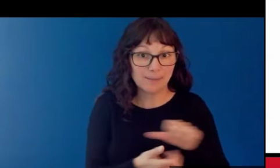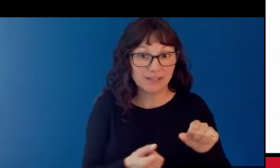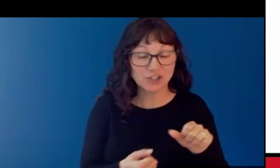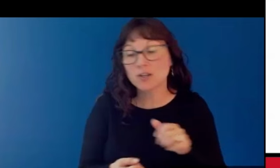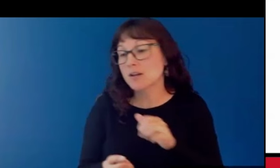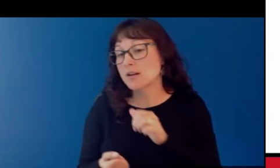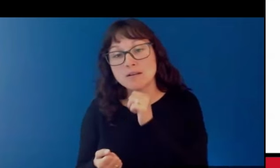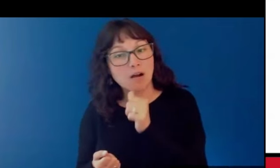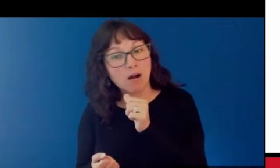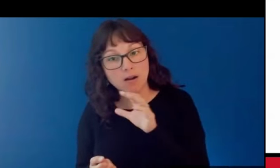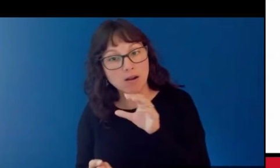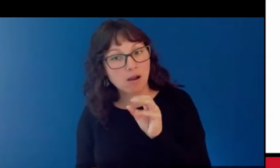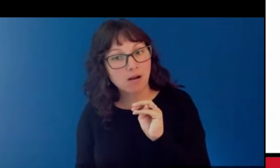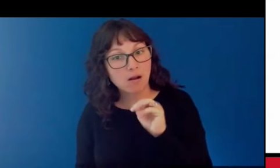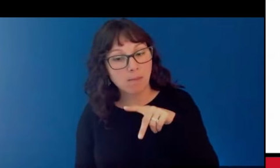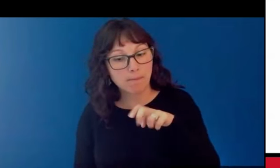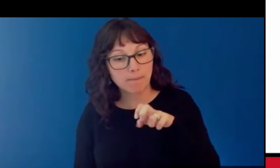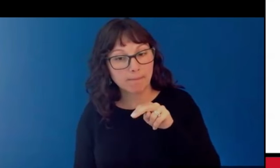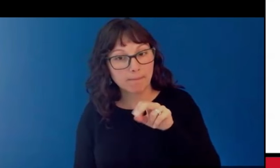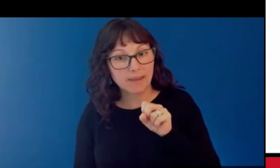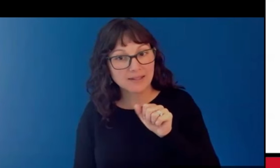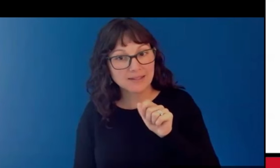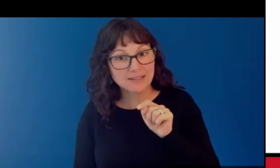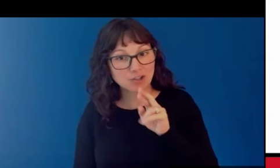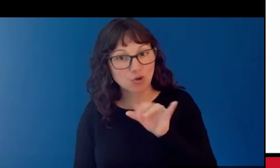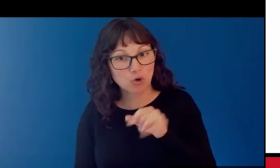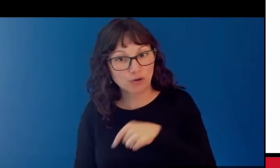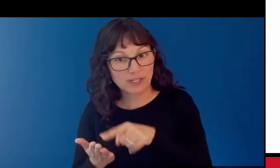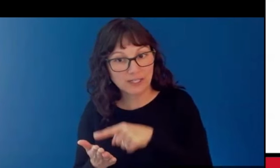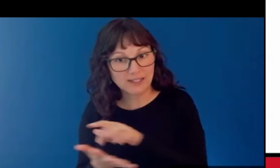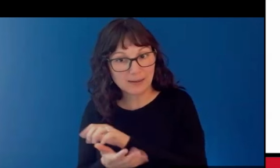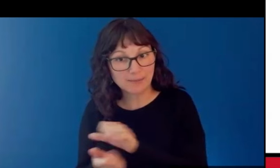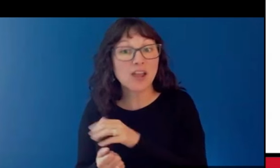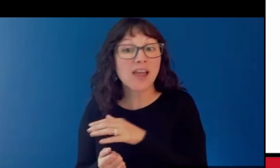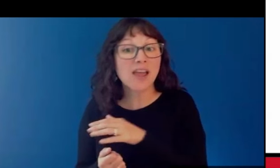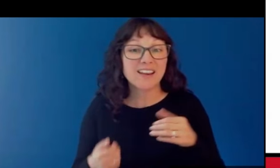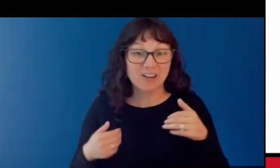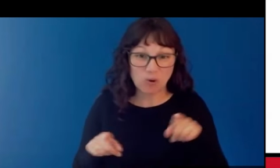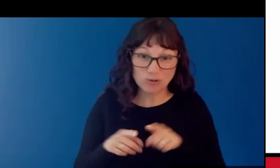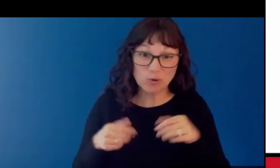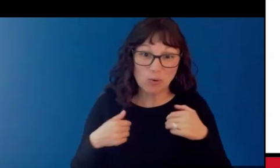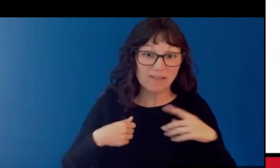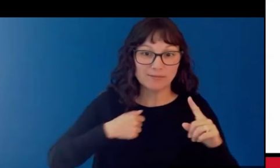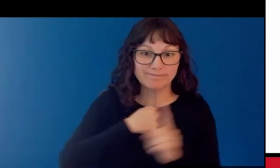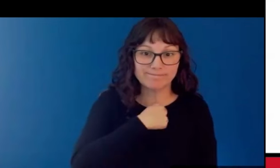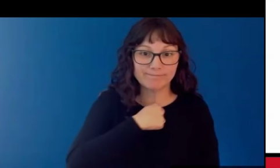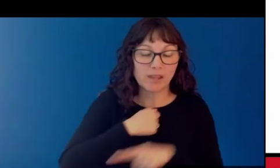non-compensatory damages, and there's punitive damages.